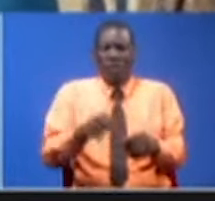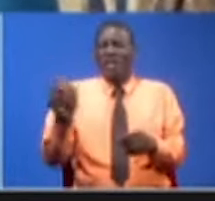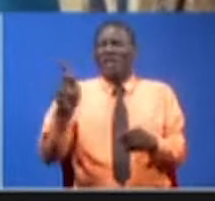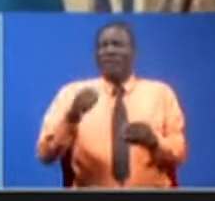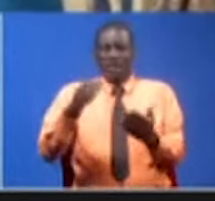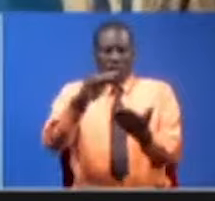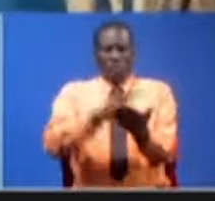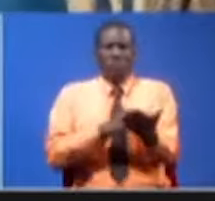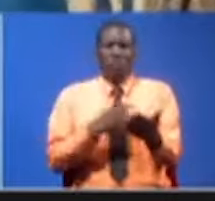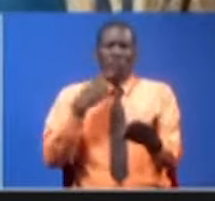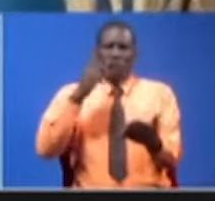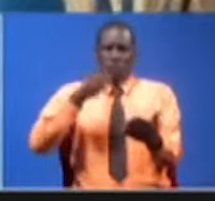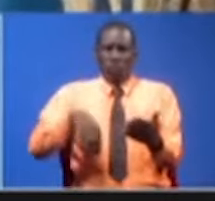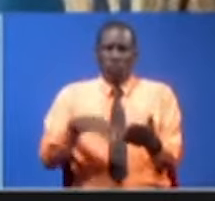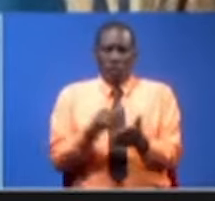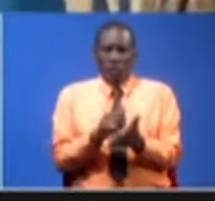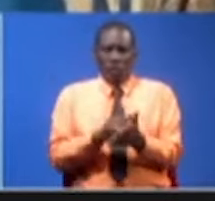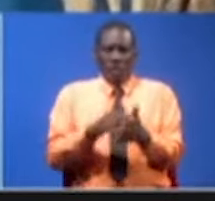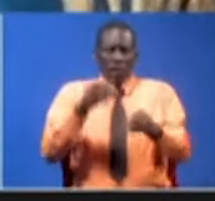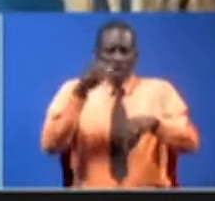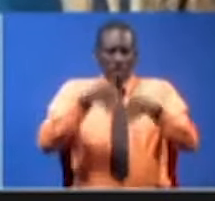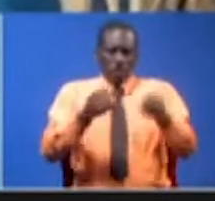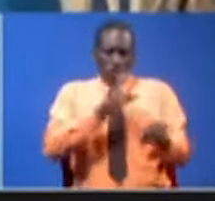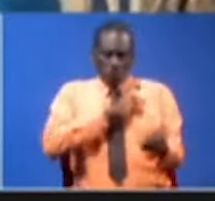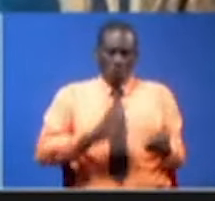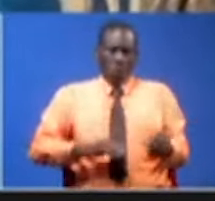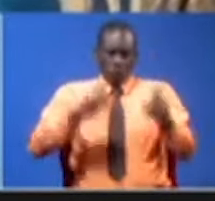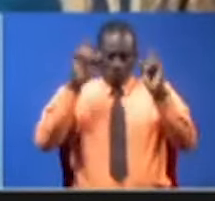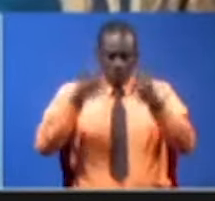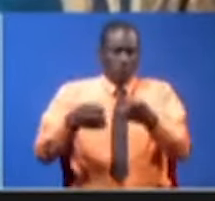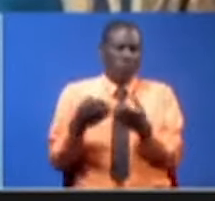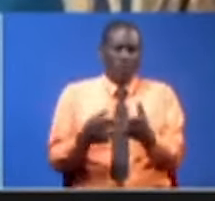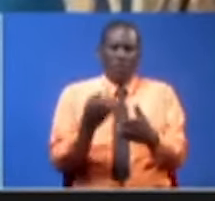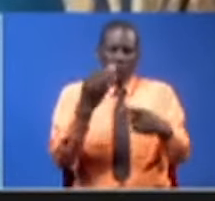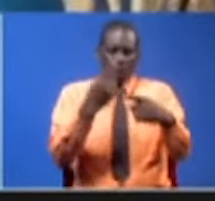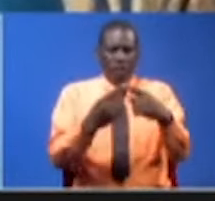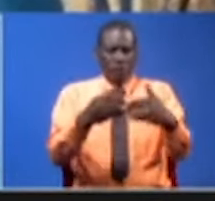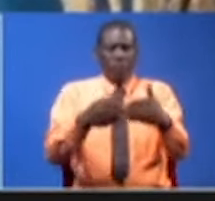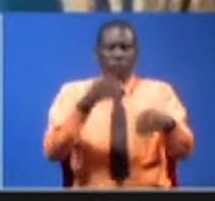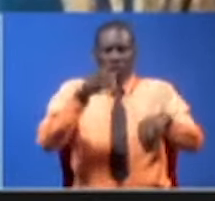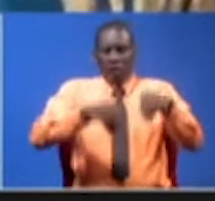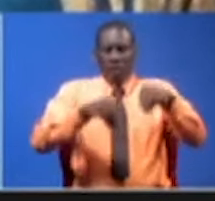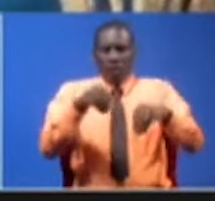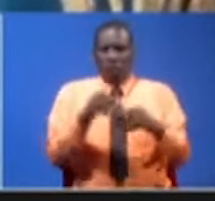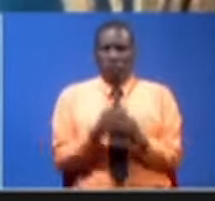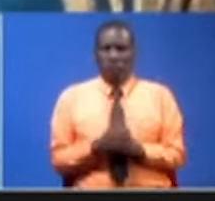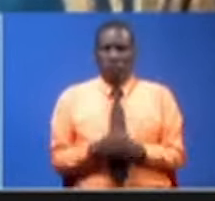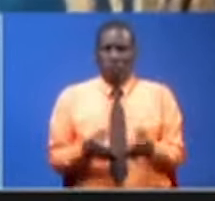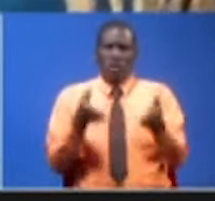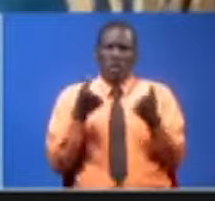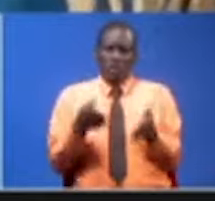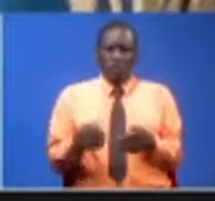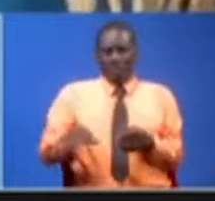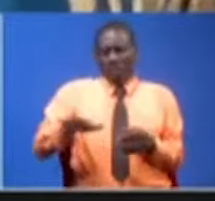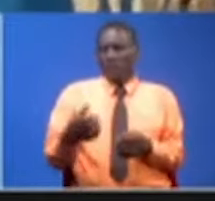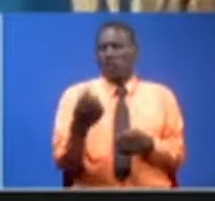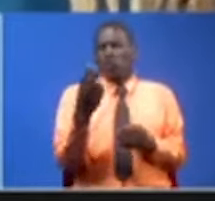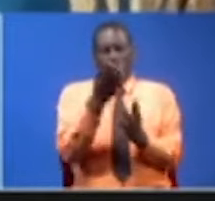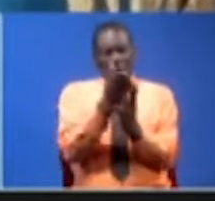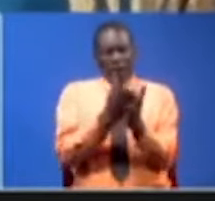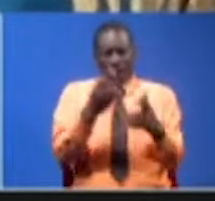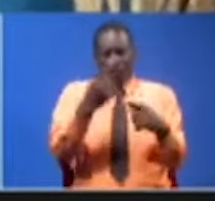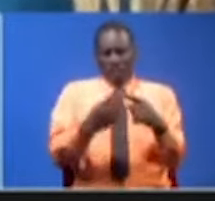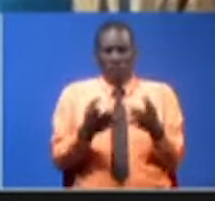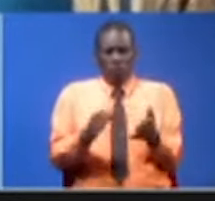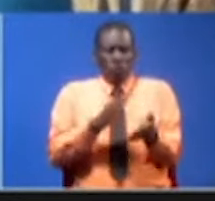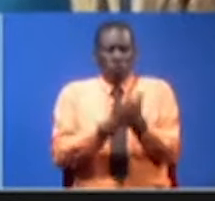walisema, the Electoral Commission must be in place 3 years before the election. Sasa tumebaki mwaka mbili unusu.